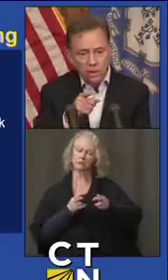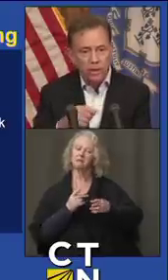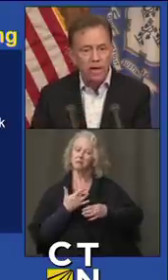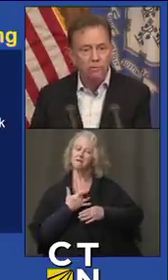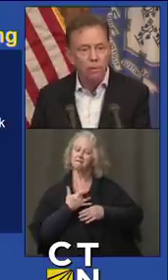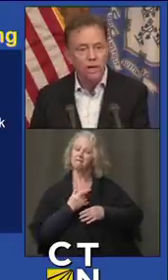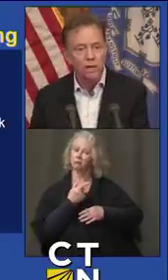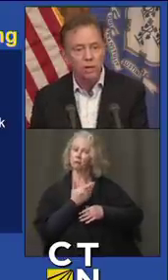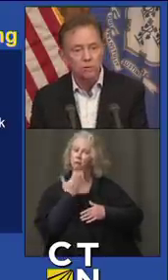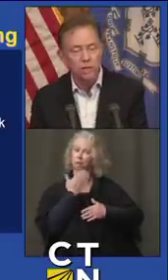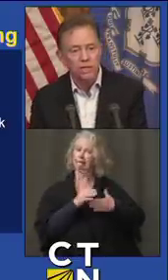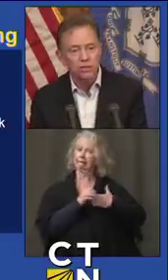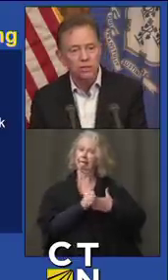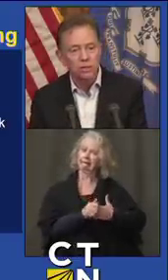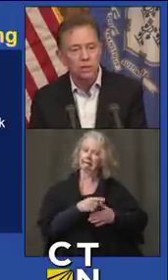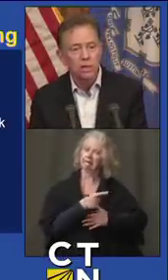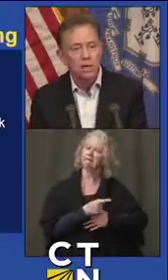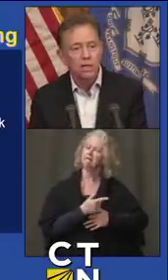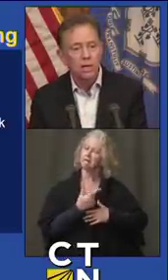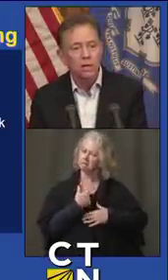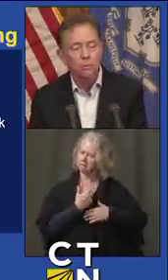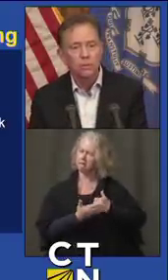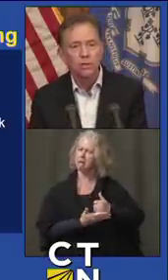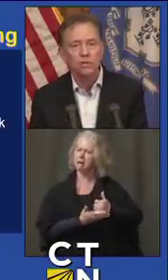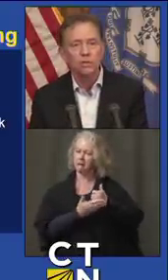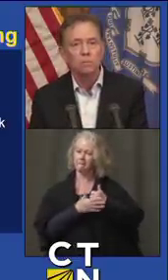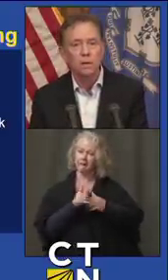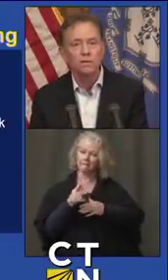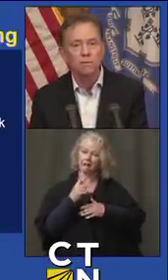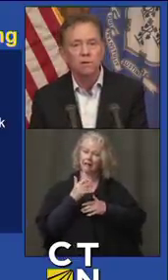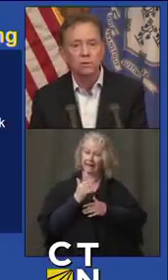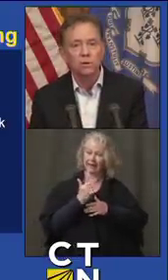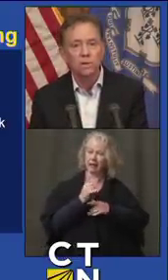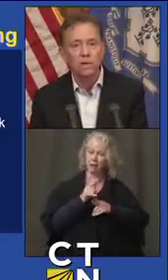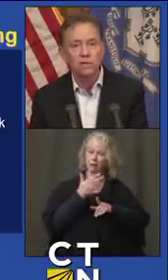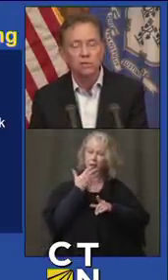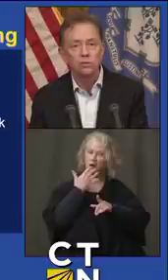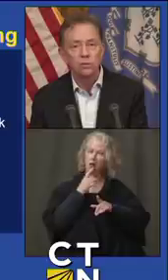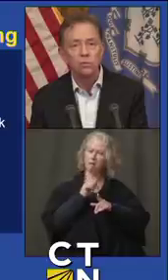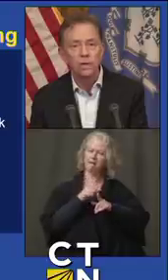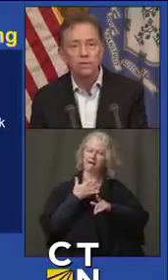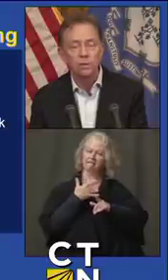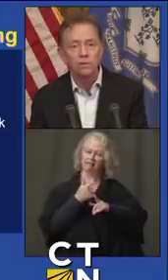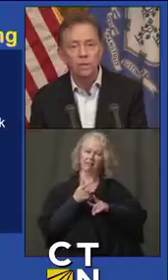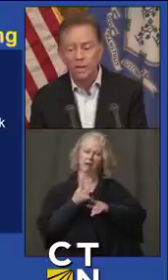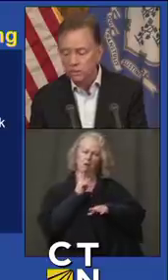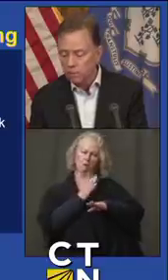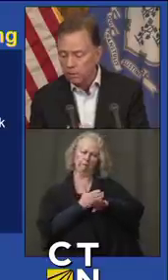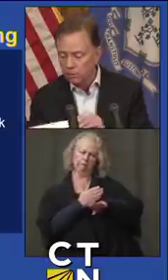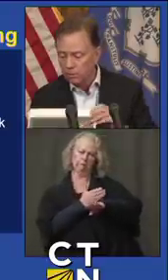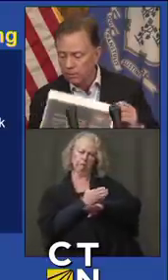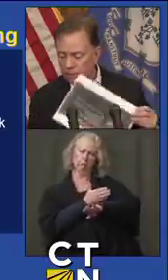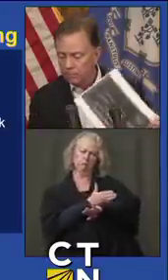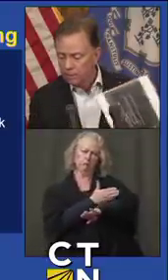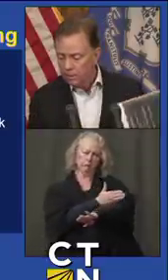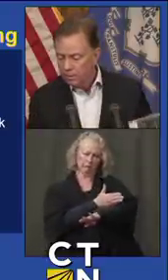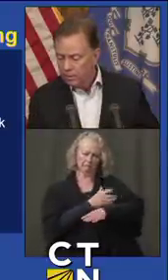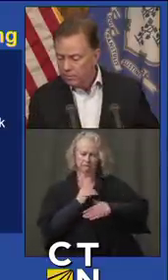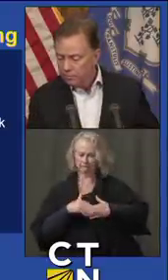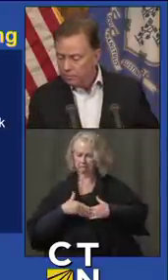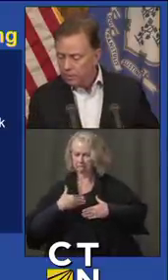start there. We have a way to go, so that's still in yellow, but you're going to see a big difference over the next 2 weeks and over the next month.